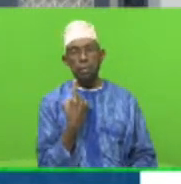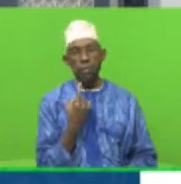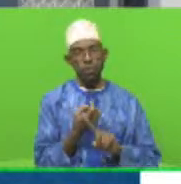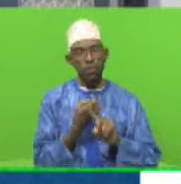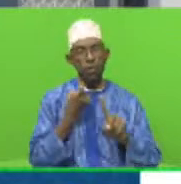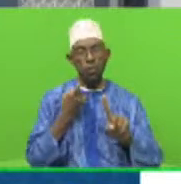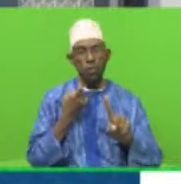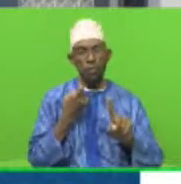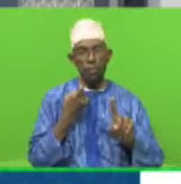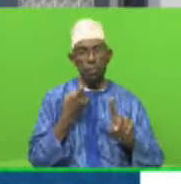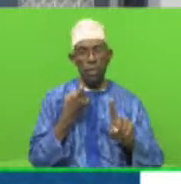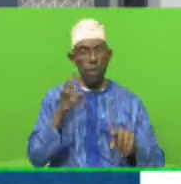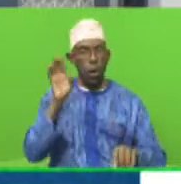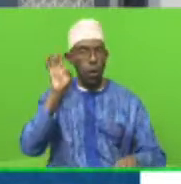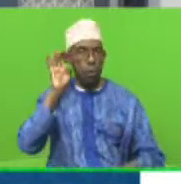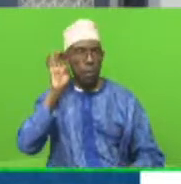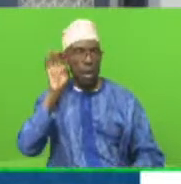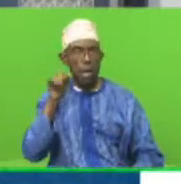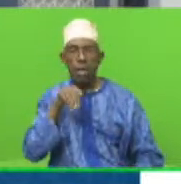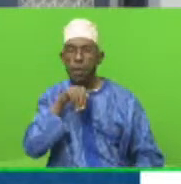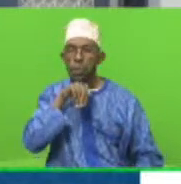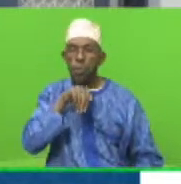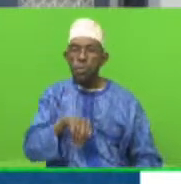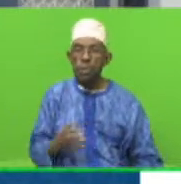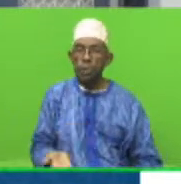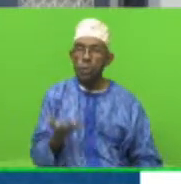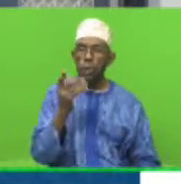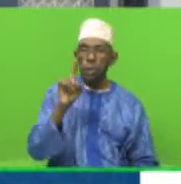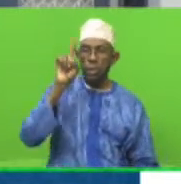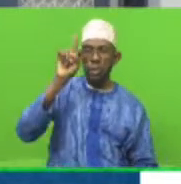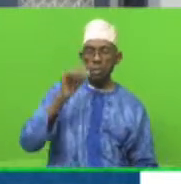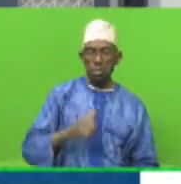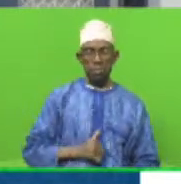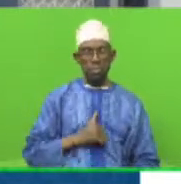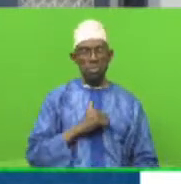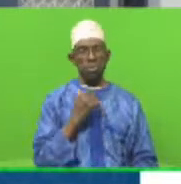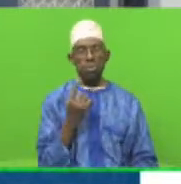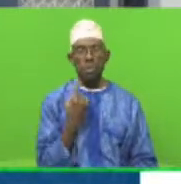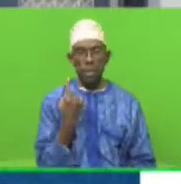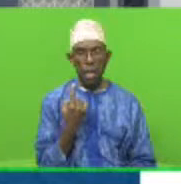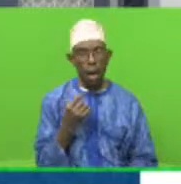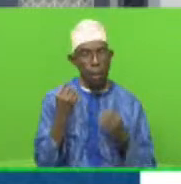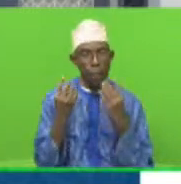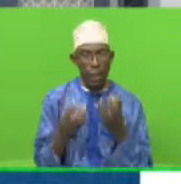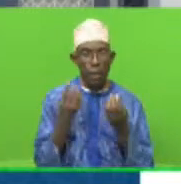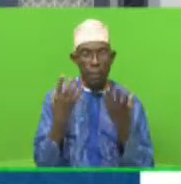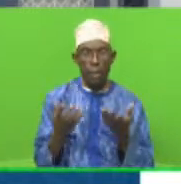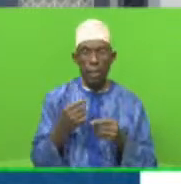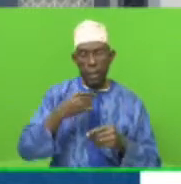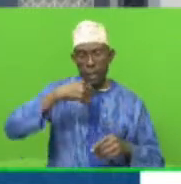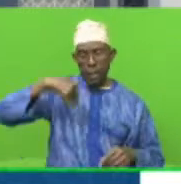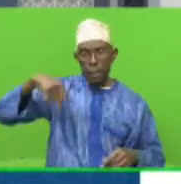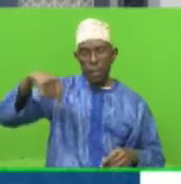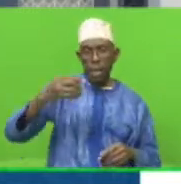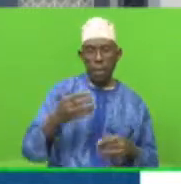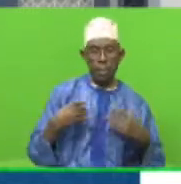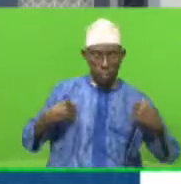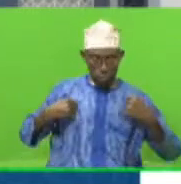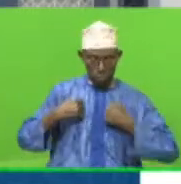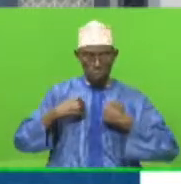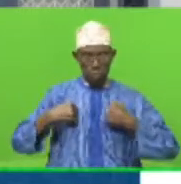from obeying the Prophet sallallahu alaihi wasallam except al-kibr. How many of us, you buy a suit,